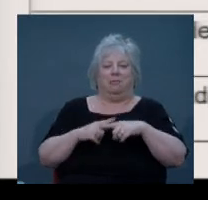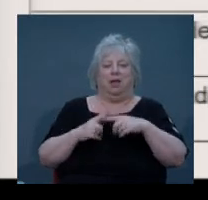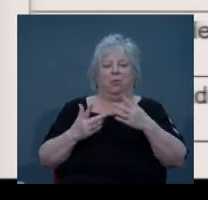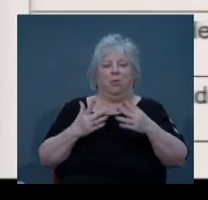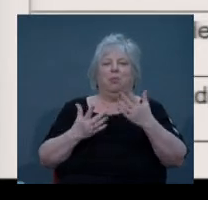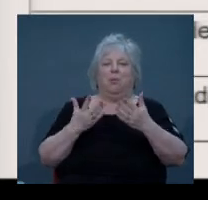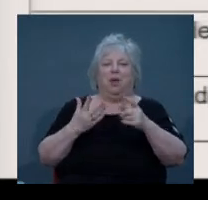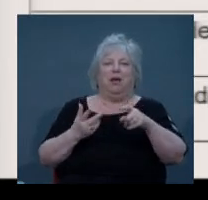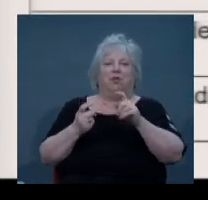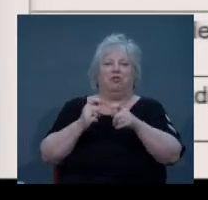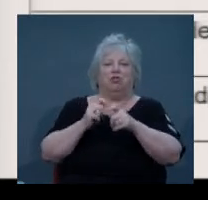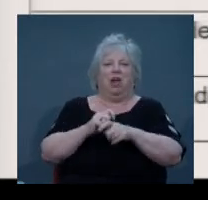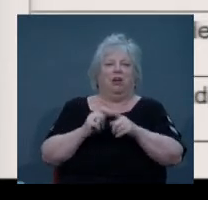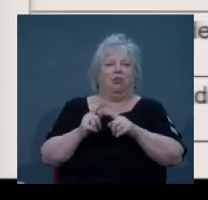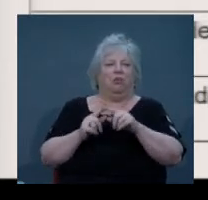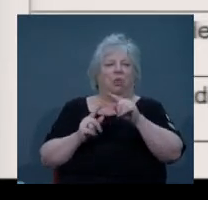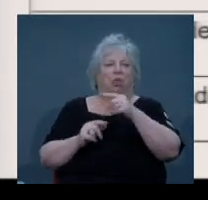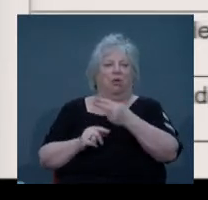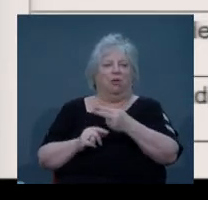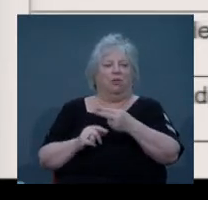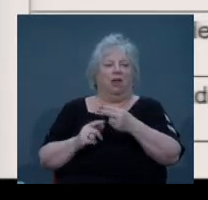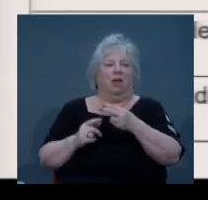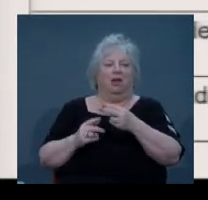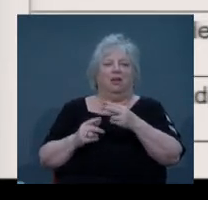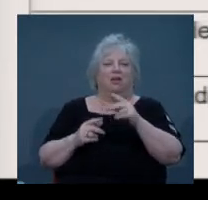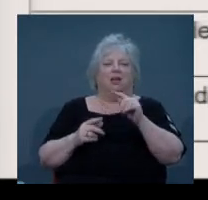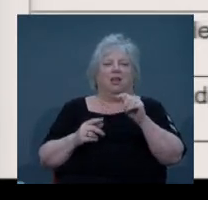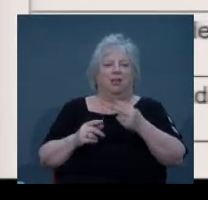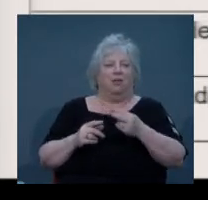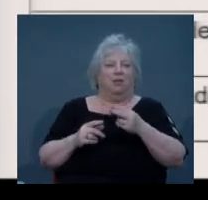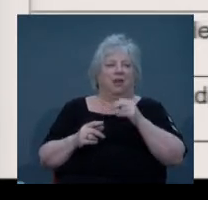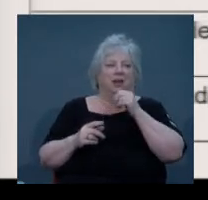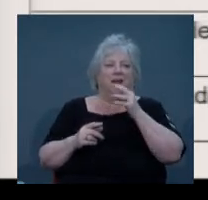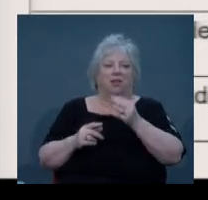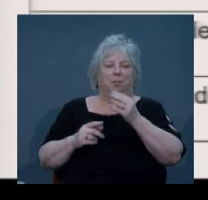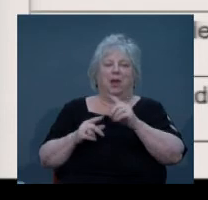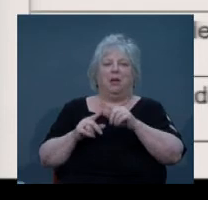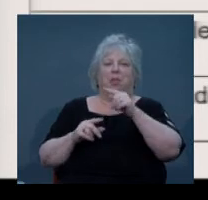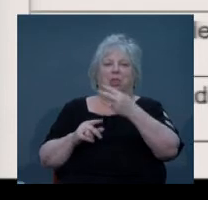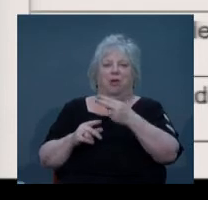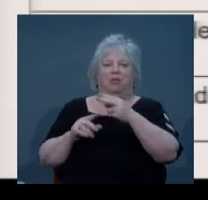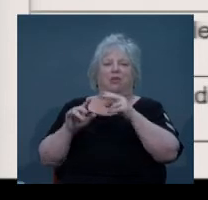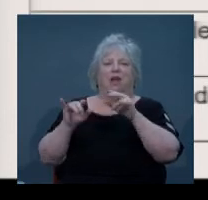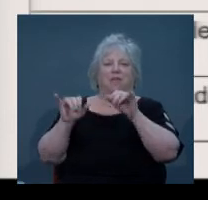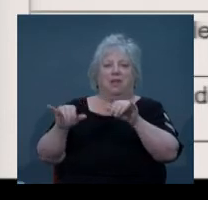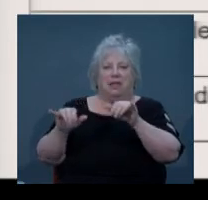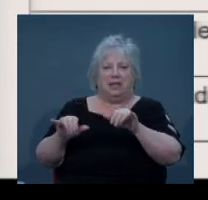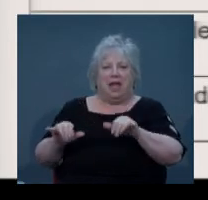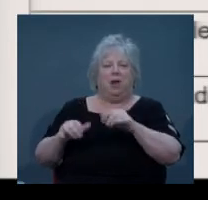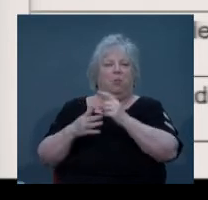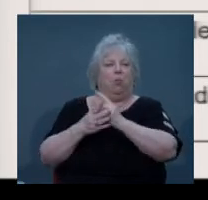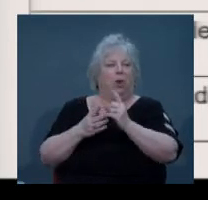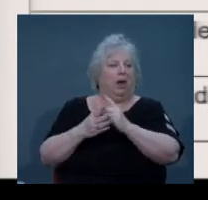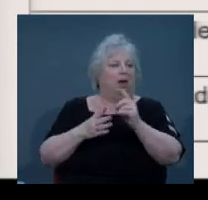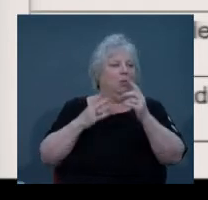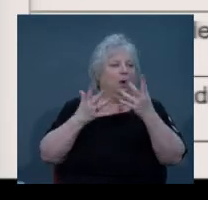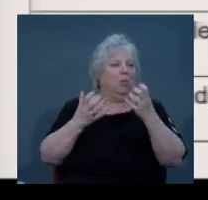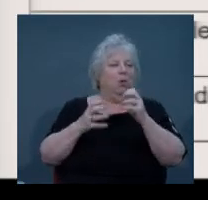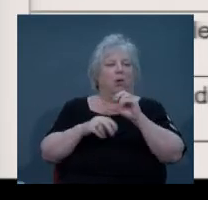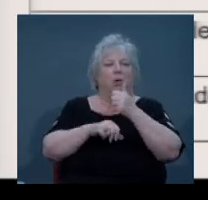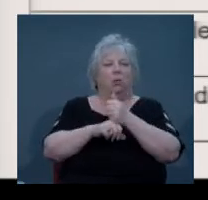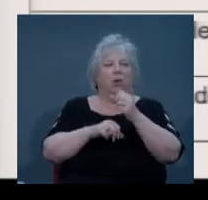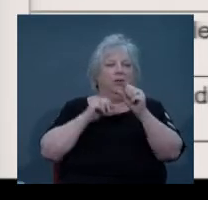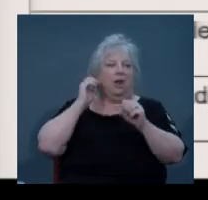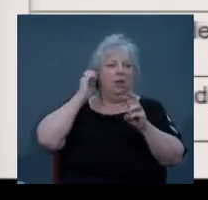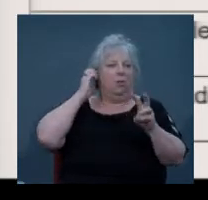move those to the Thursday. That will be the target, the Thursday of that week. We want to hold one at Southwest Community